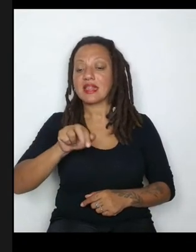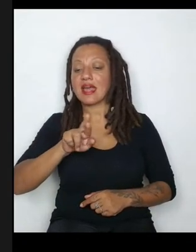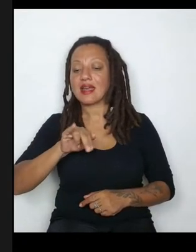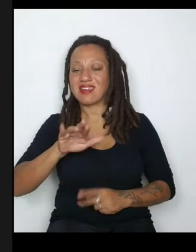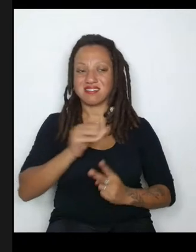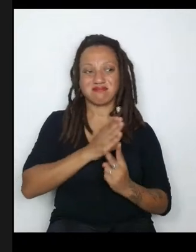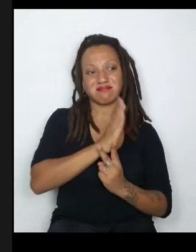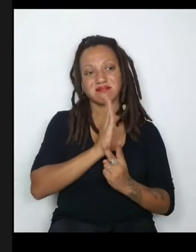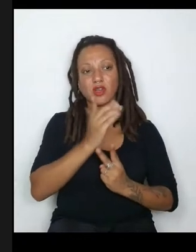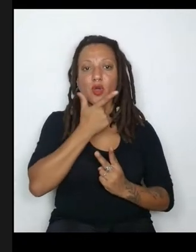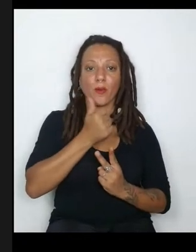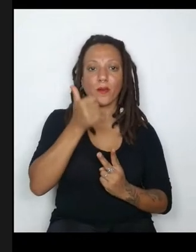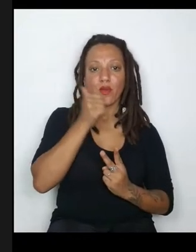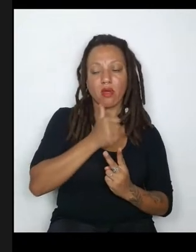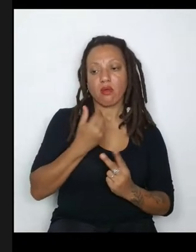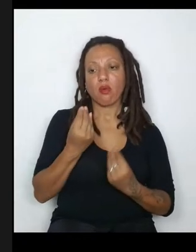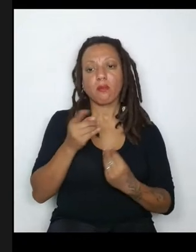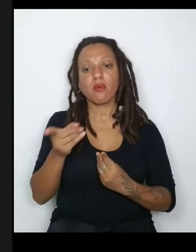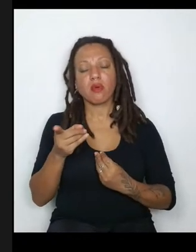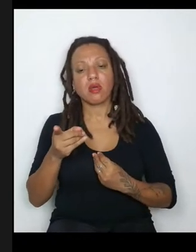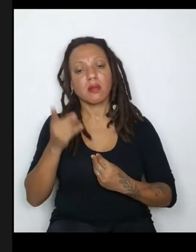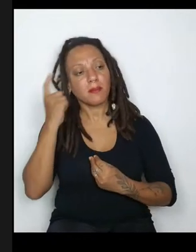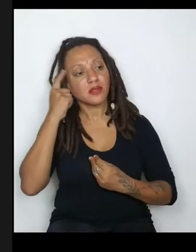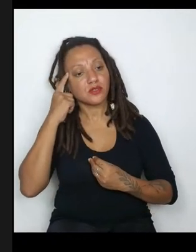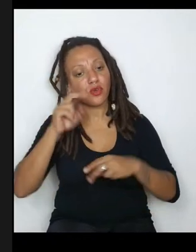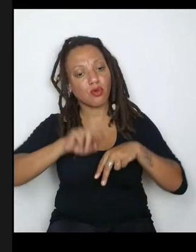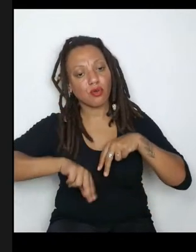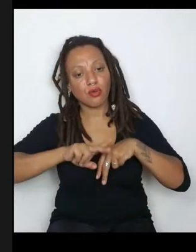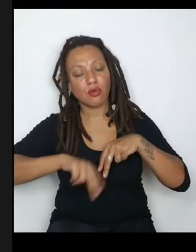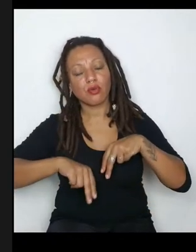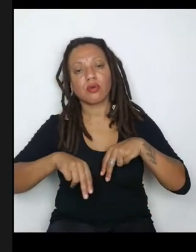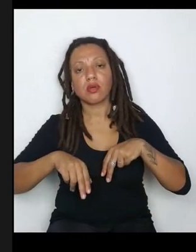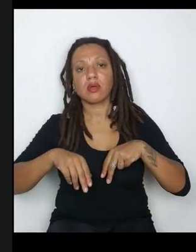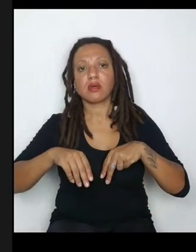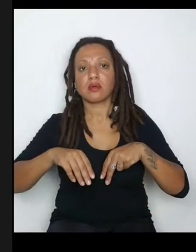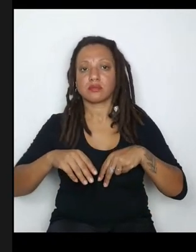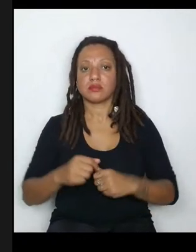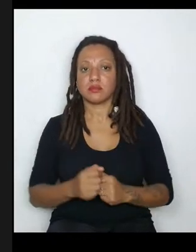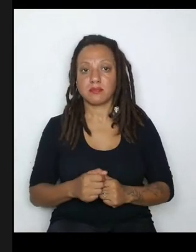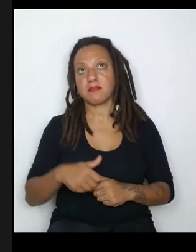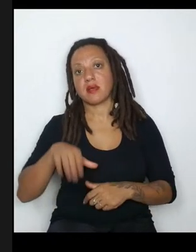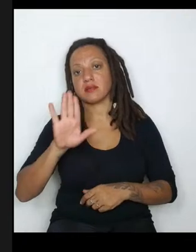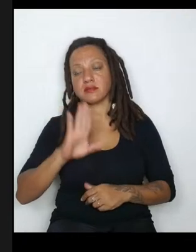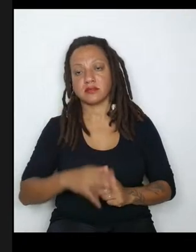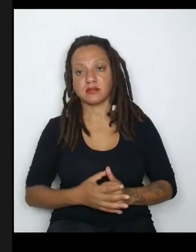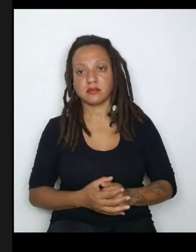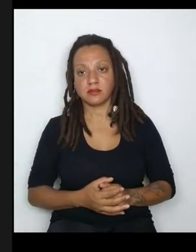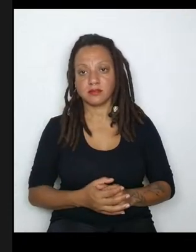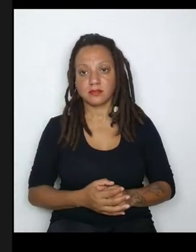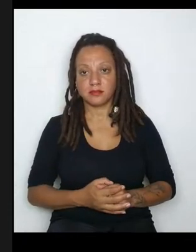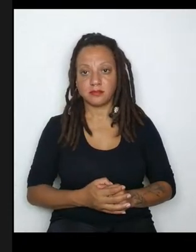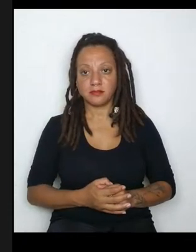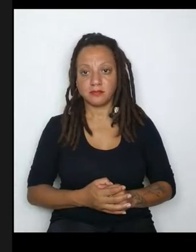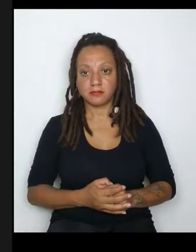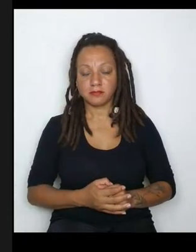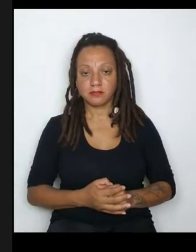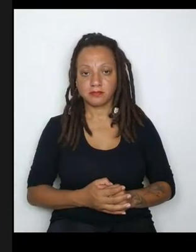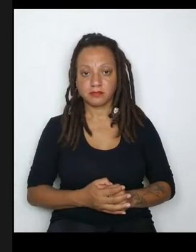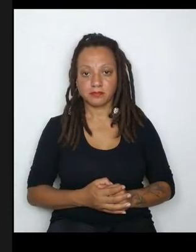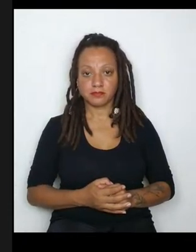challenge the binary ideas of feminine and masculine um may i